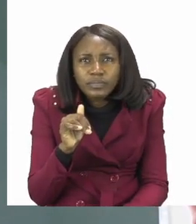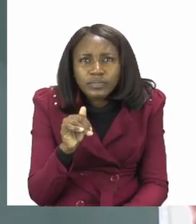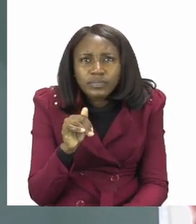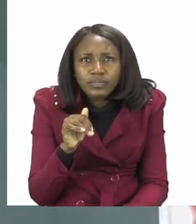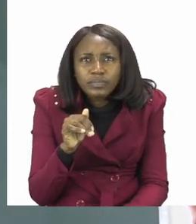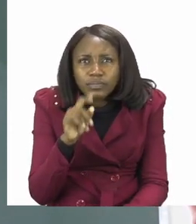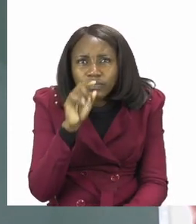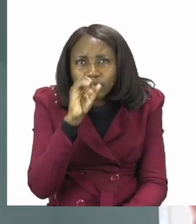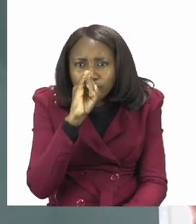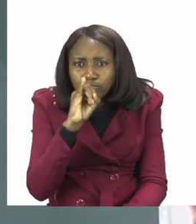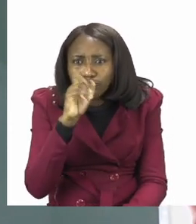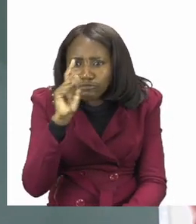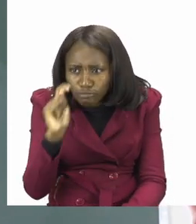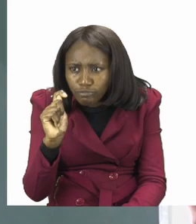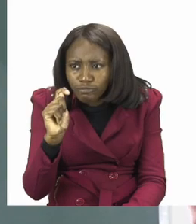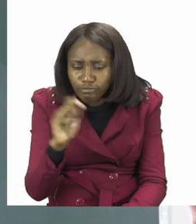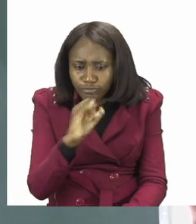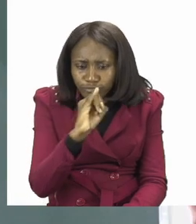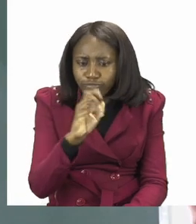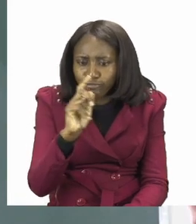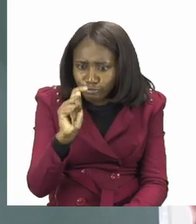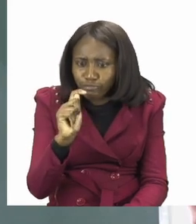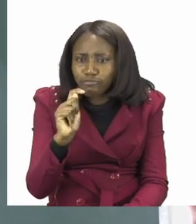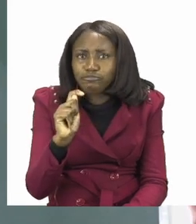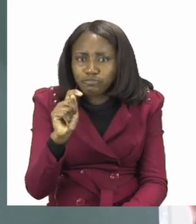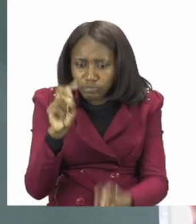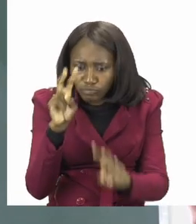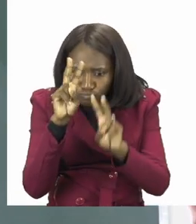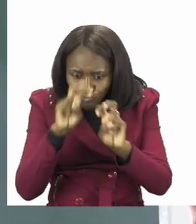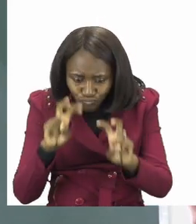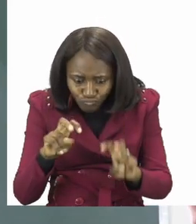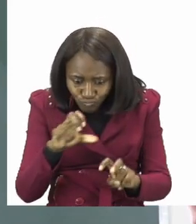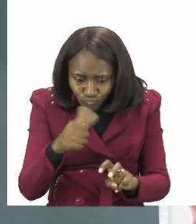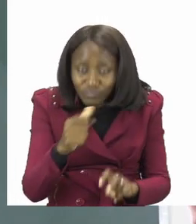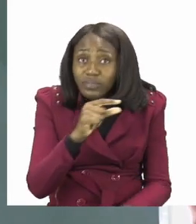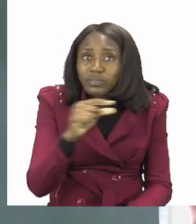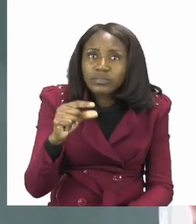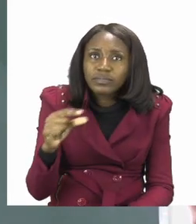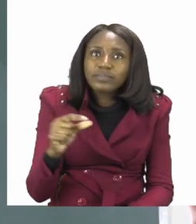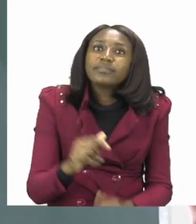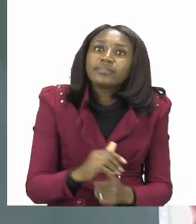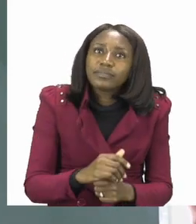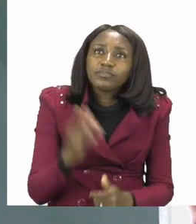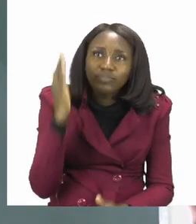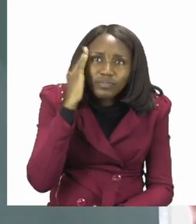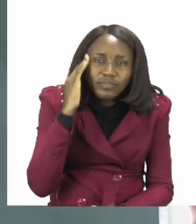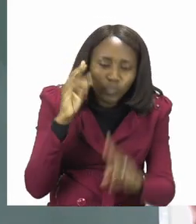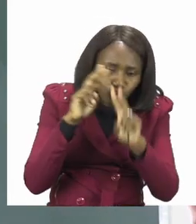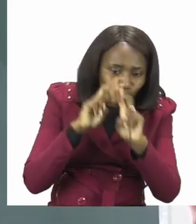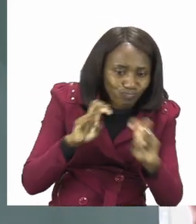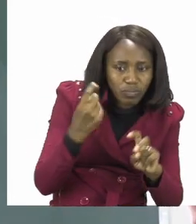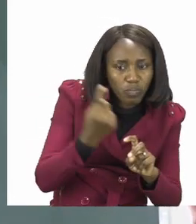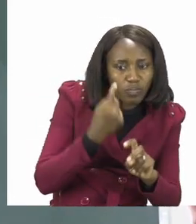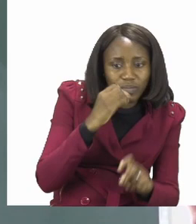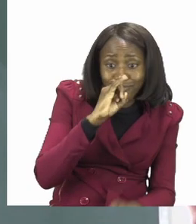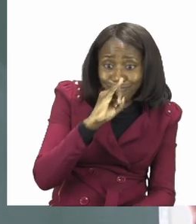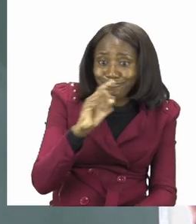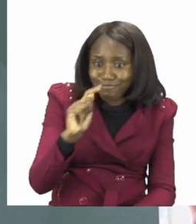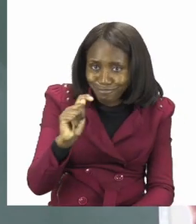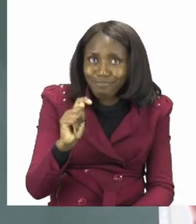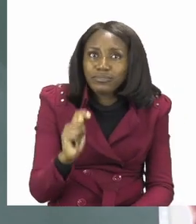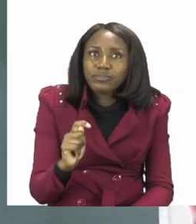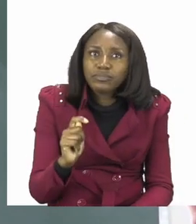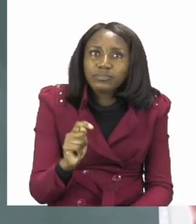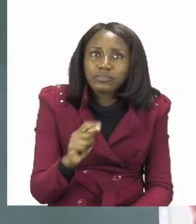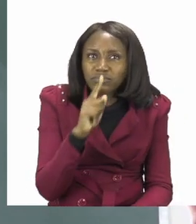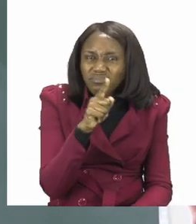look at I and T in each of the words. That way we know that they rhyme. We